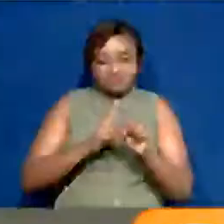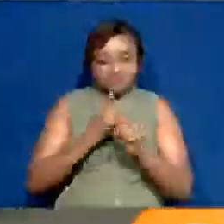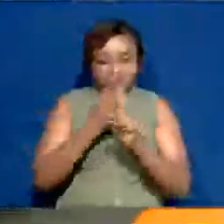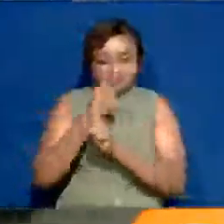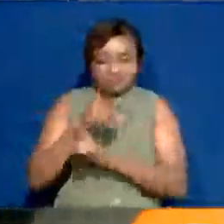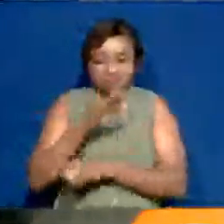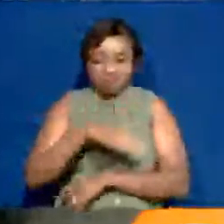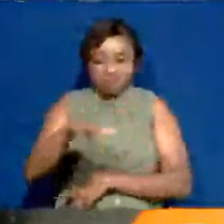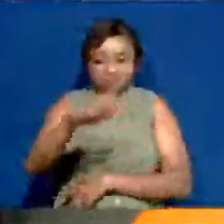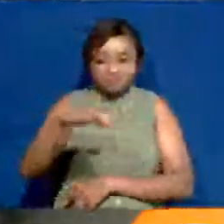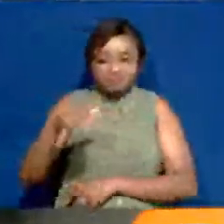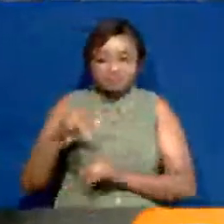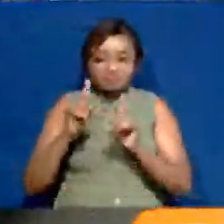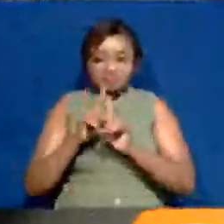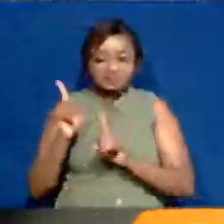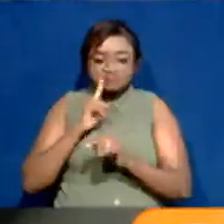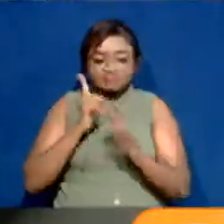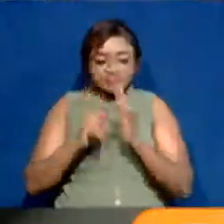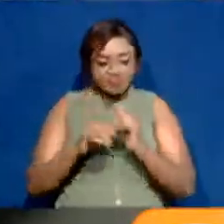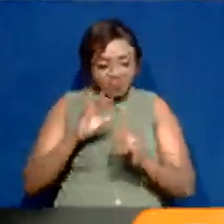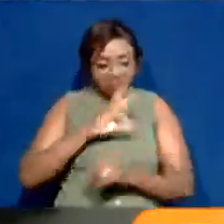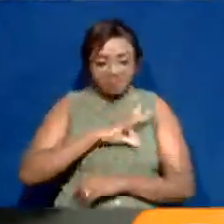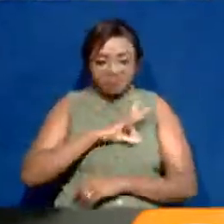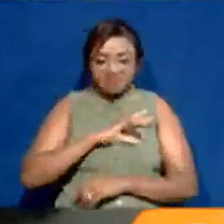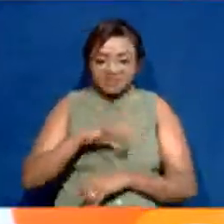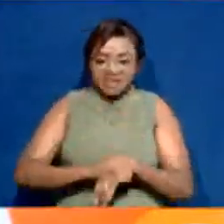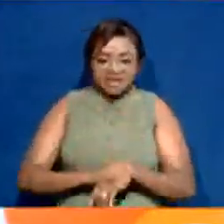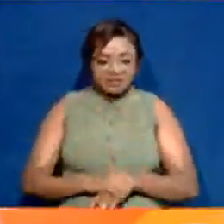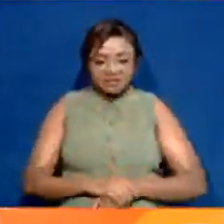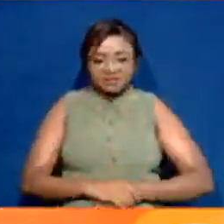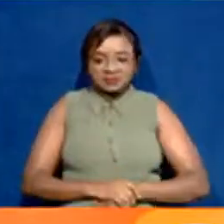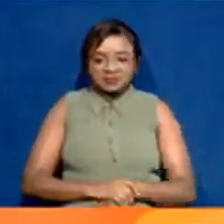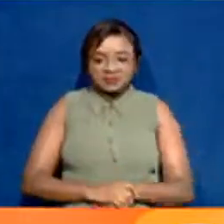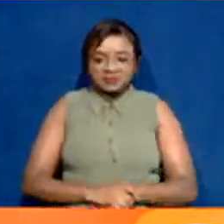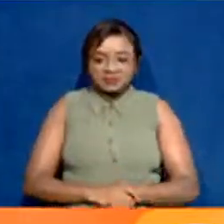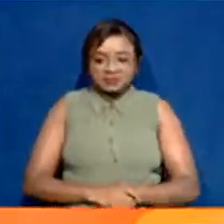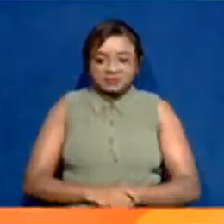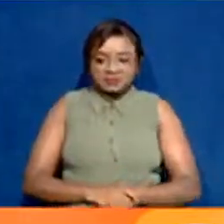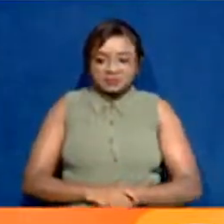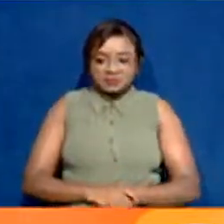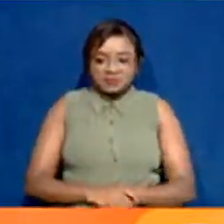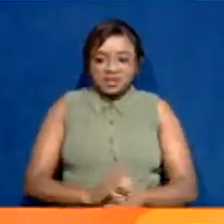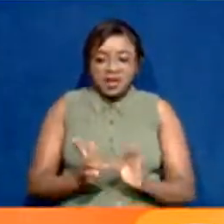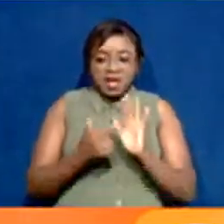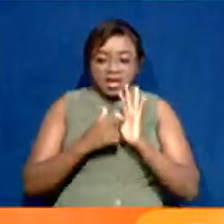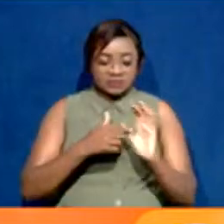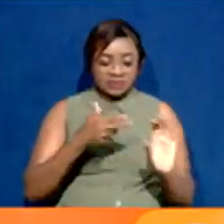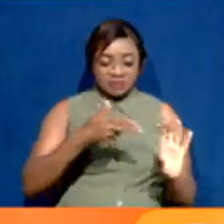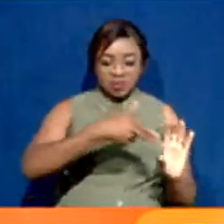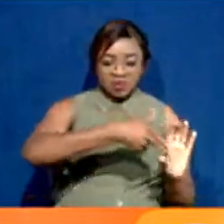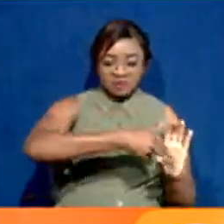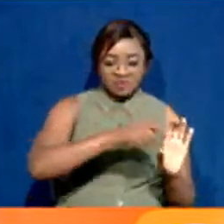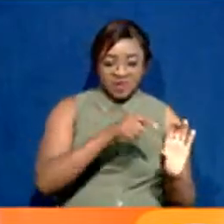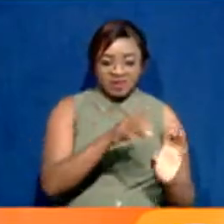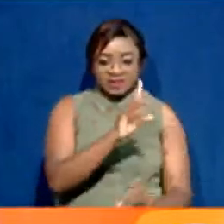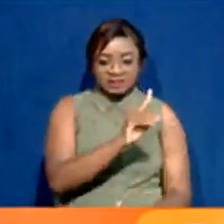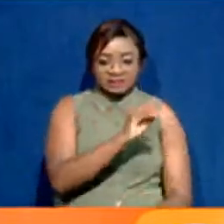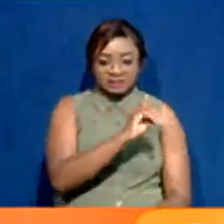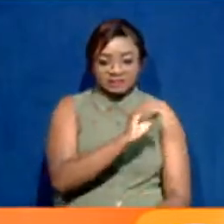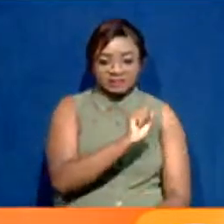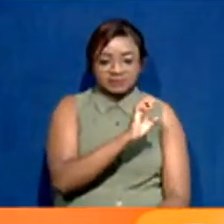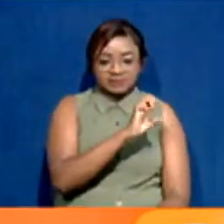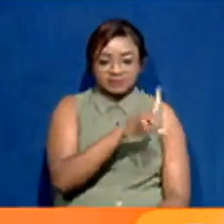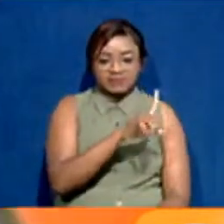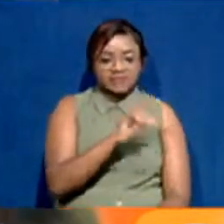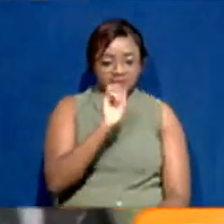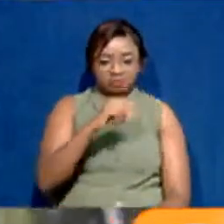And yes, operators say they make more economic sense. Unapata ya kwamba ya diesel inaweza weka kwa siku